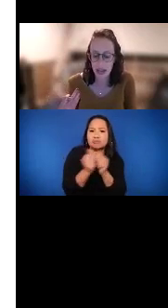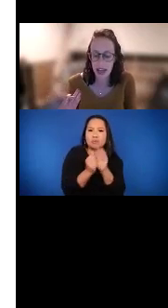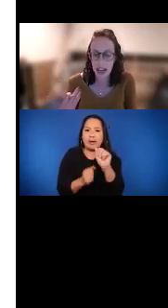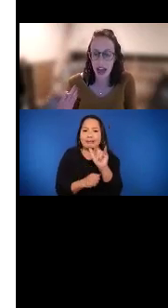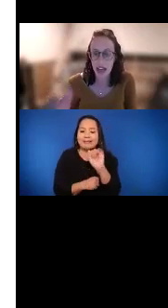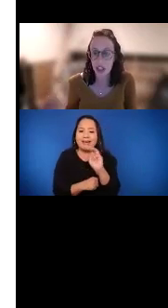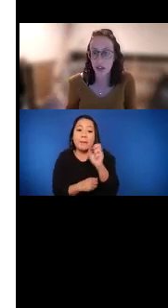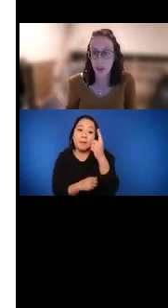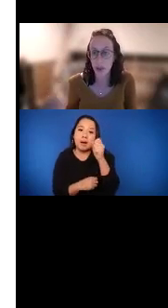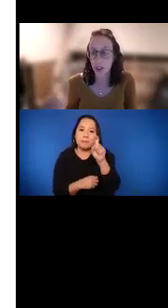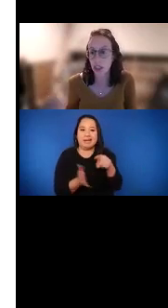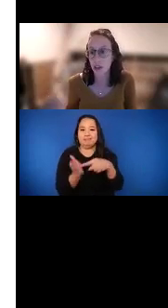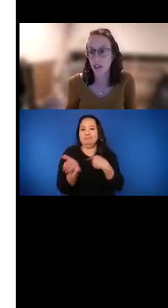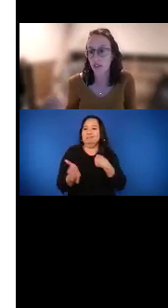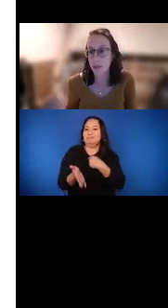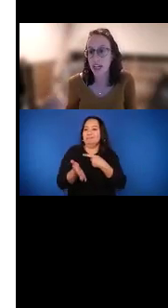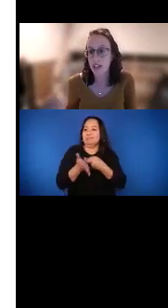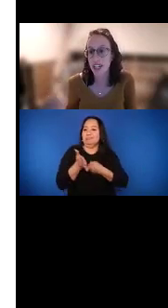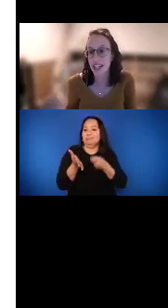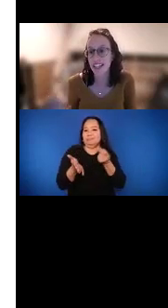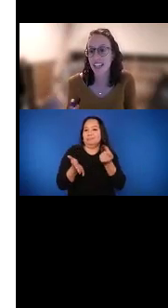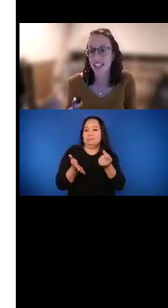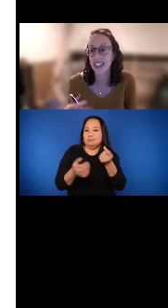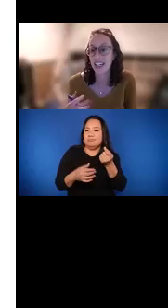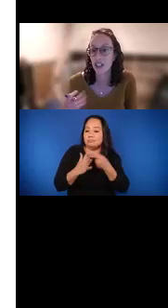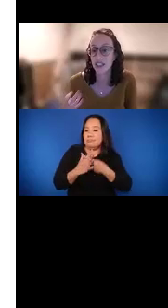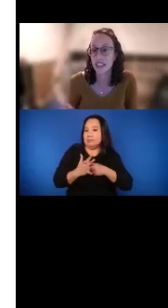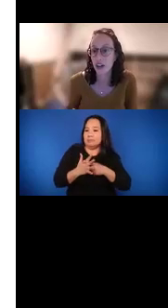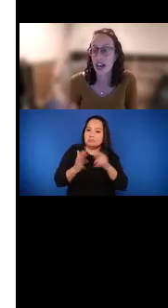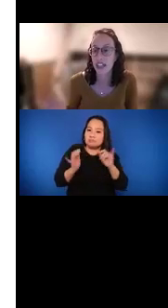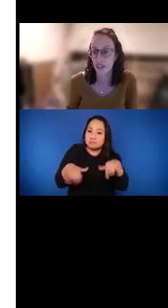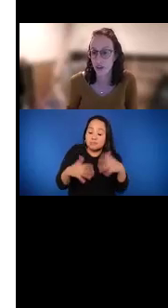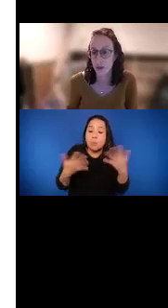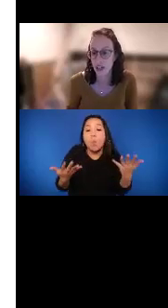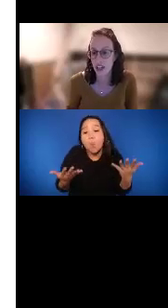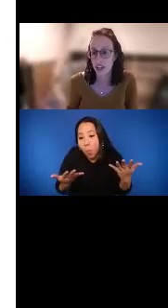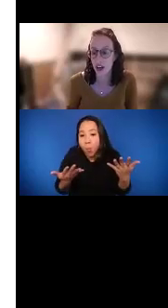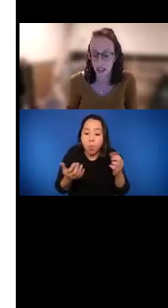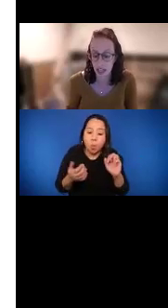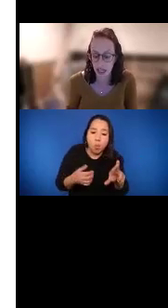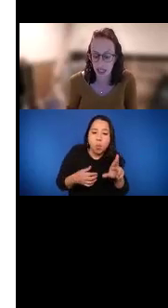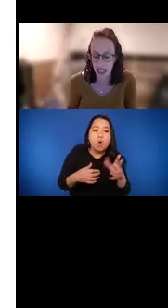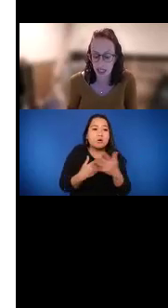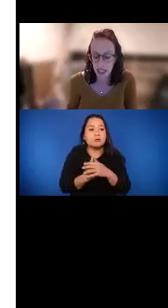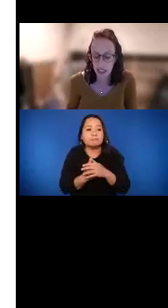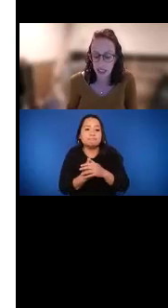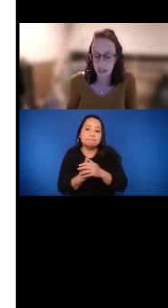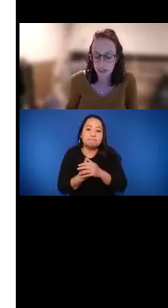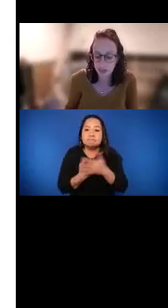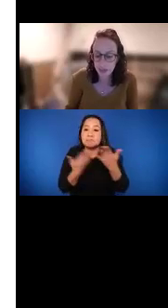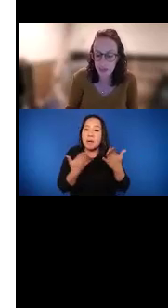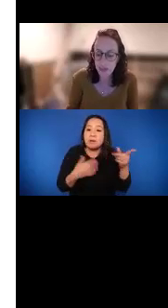they may ask you for personal information and then later sell that information online.